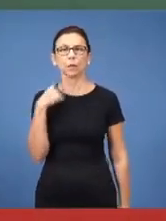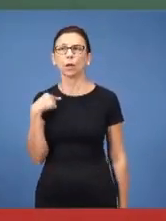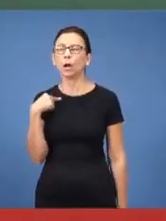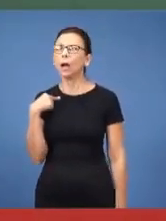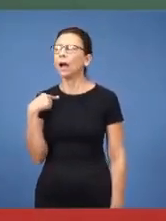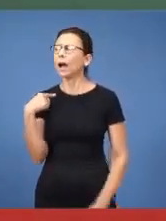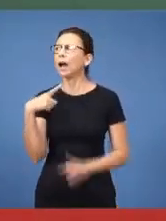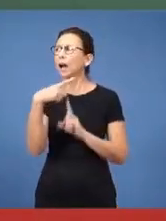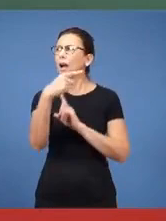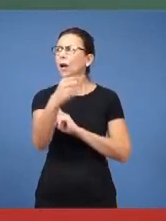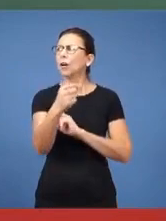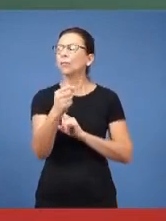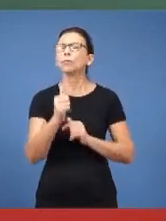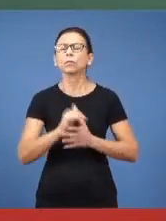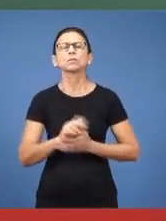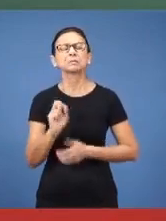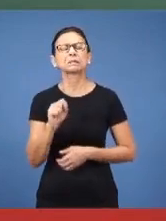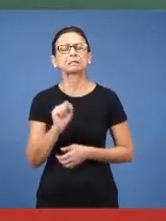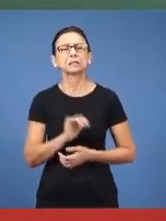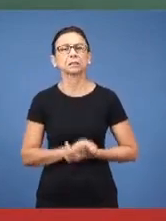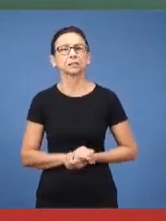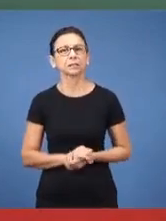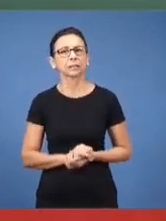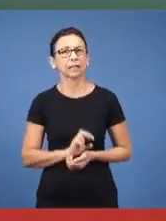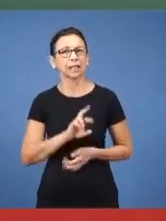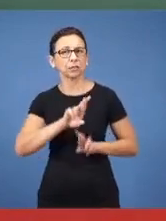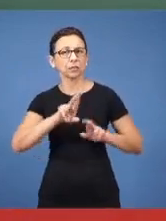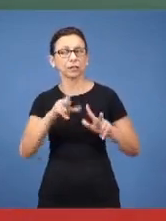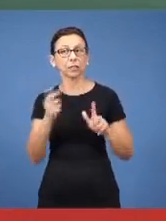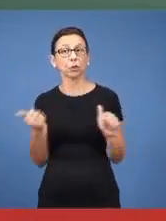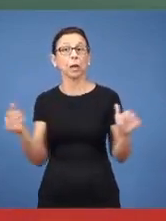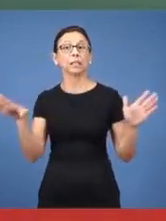I'm coming. And the other is, I arrived, I'm here.